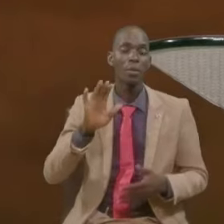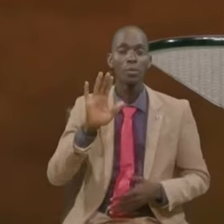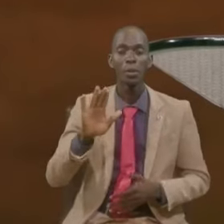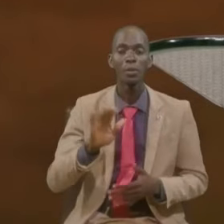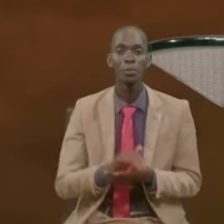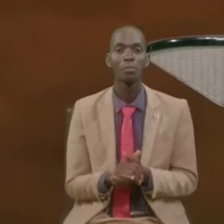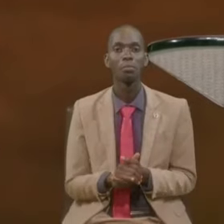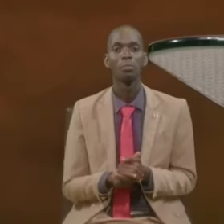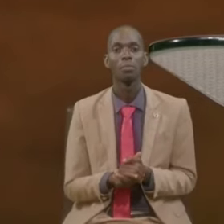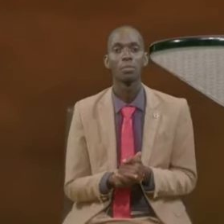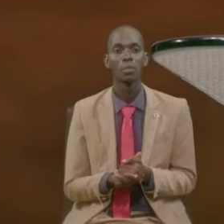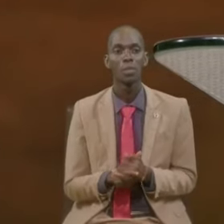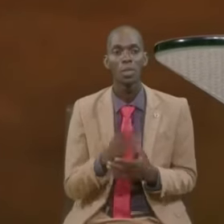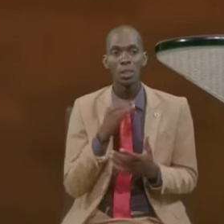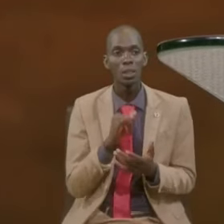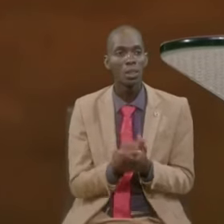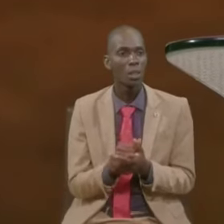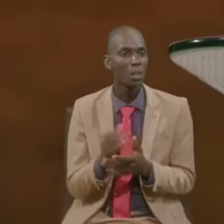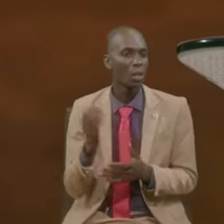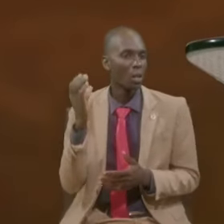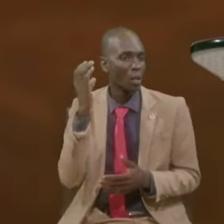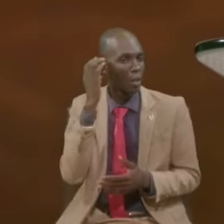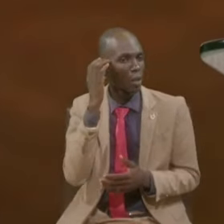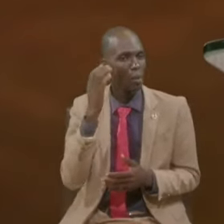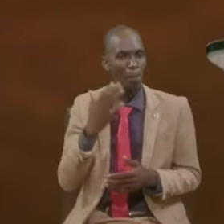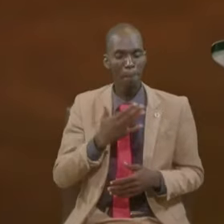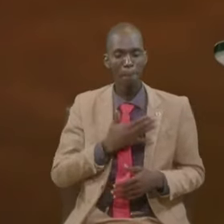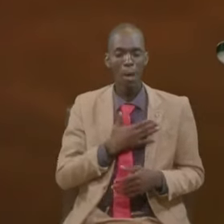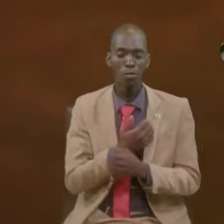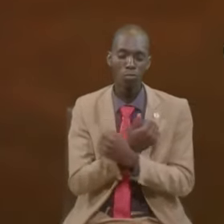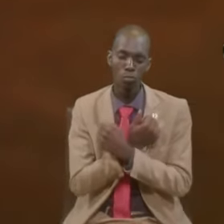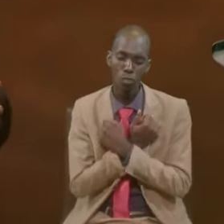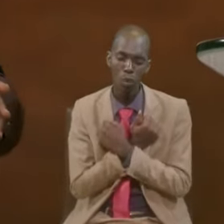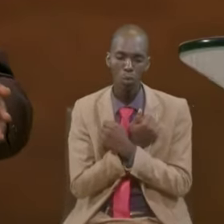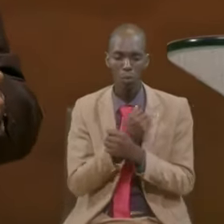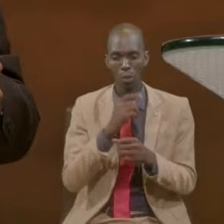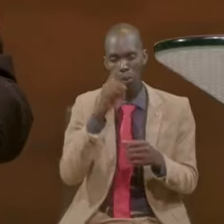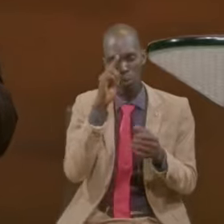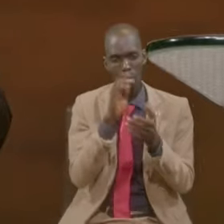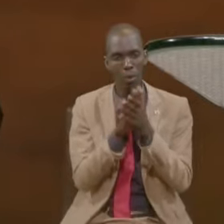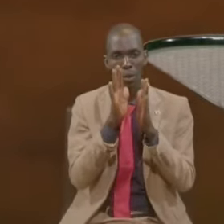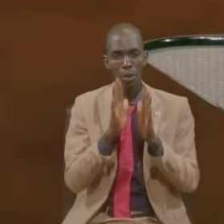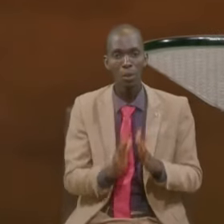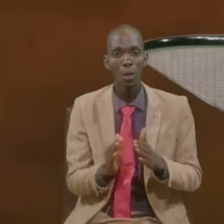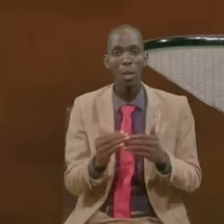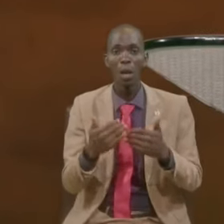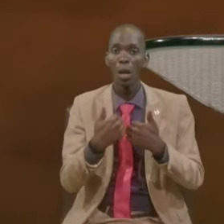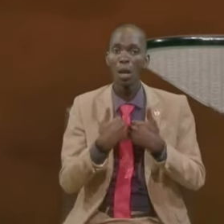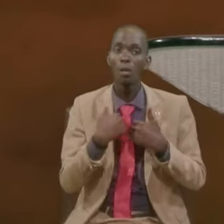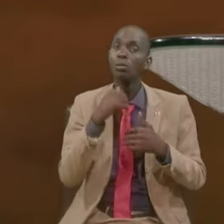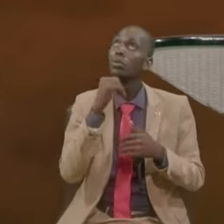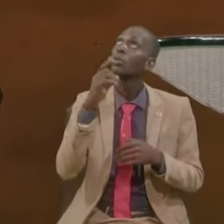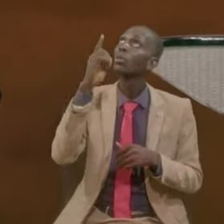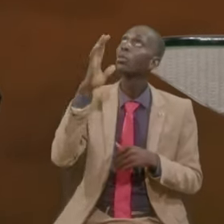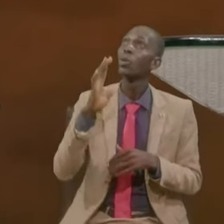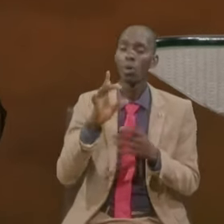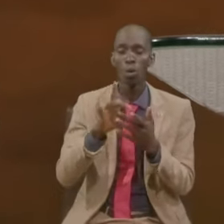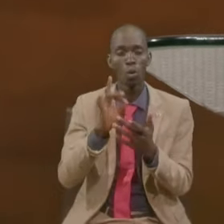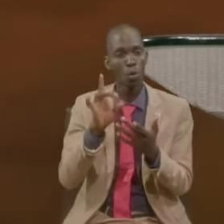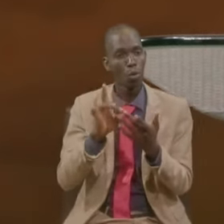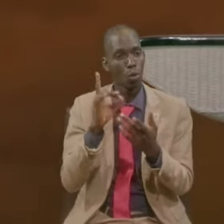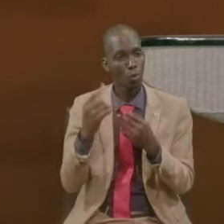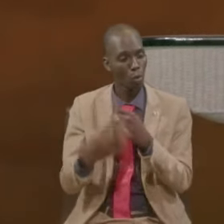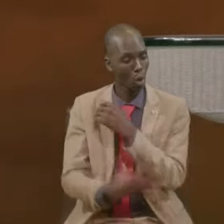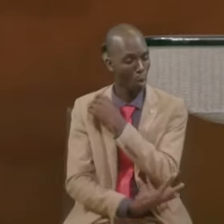it says, hearken, my beloved brethren, hath not God chosen the